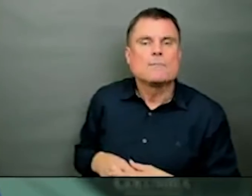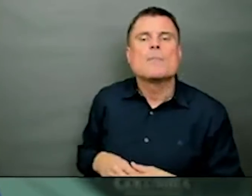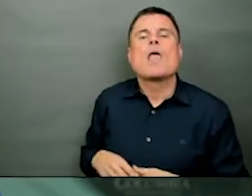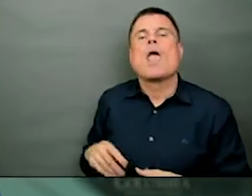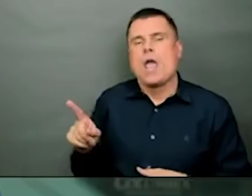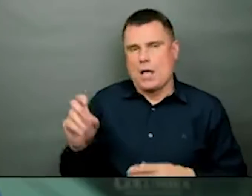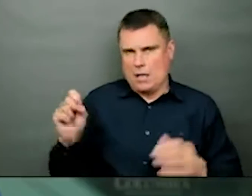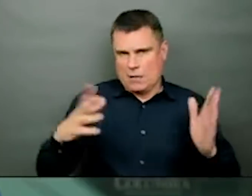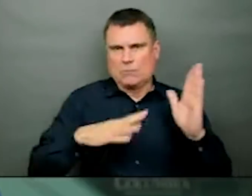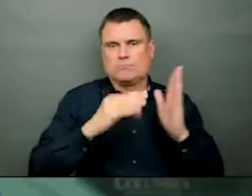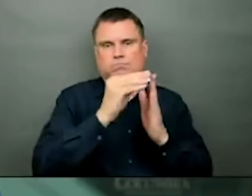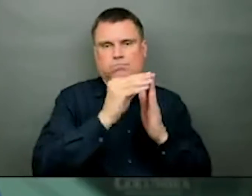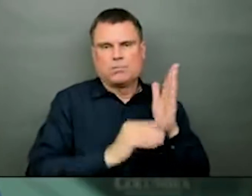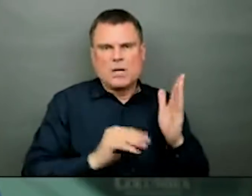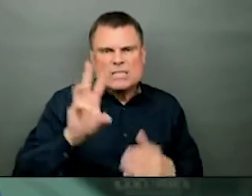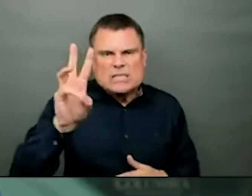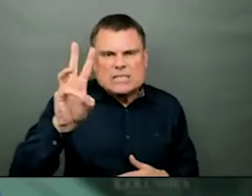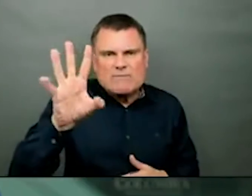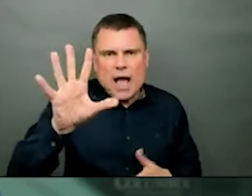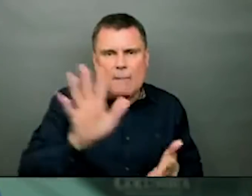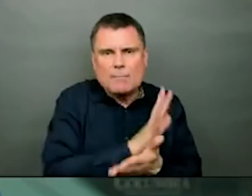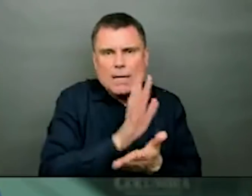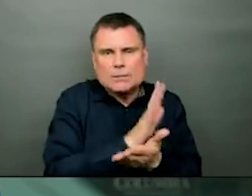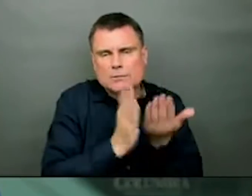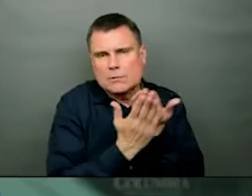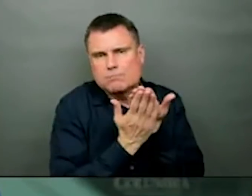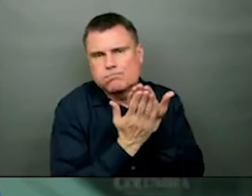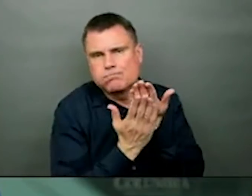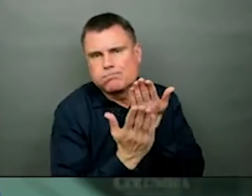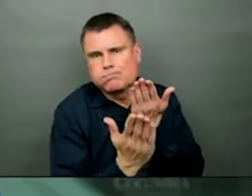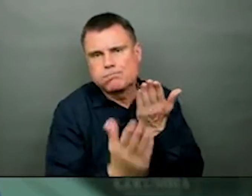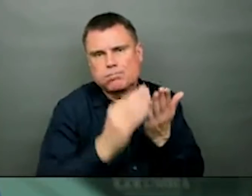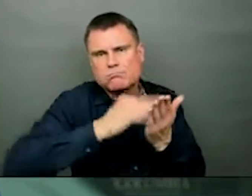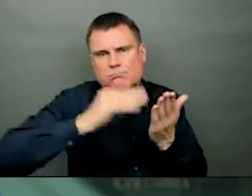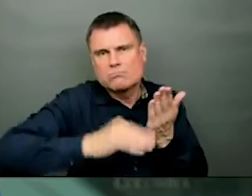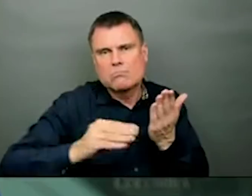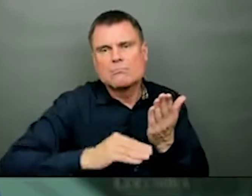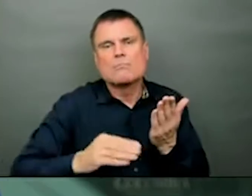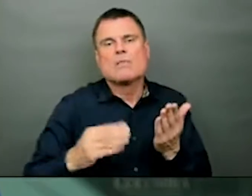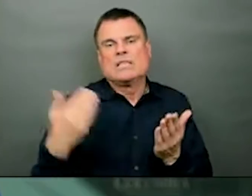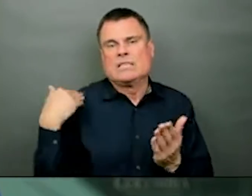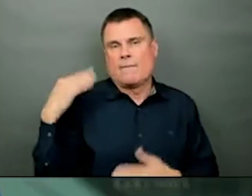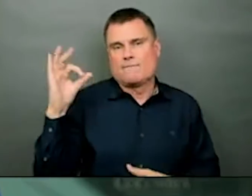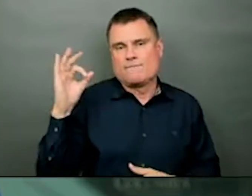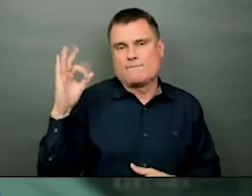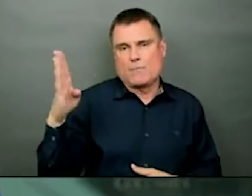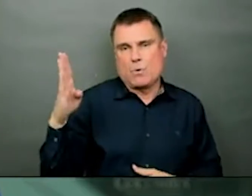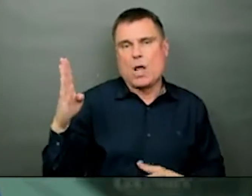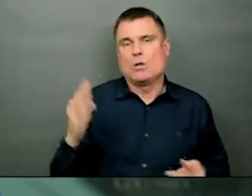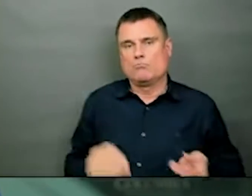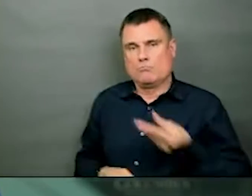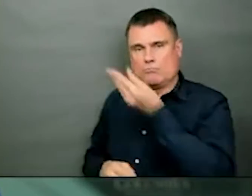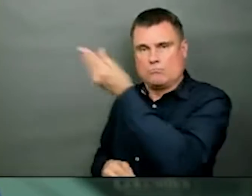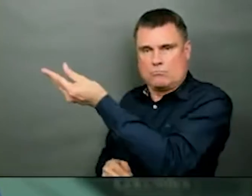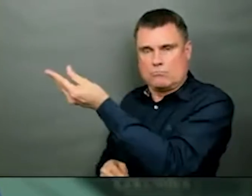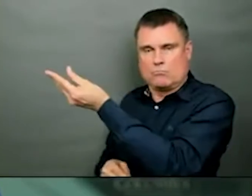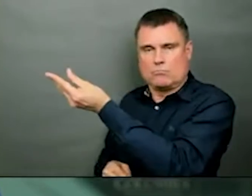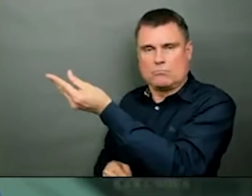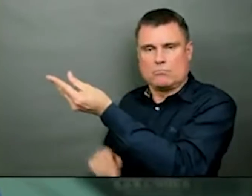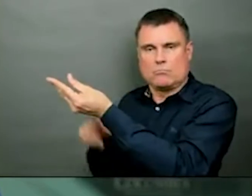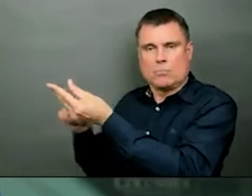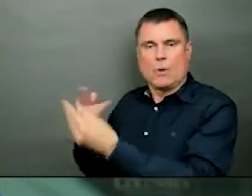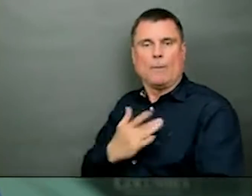pages. It's being reviewed by public health, by officials of the PHO, of the Provincial Health Office.